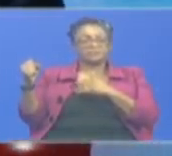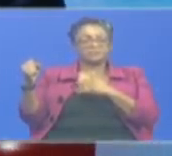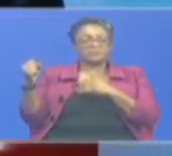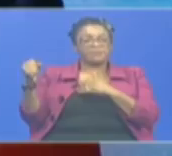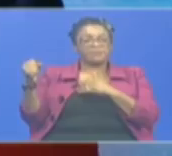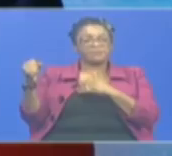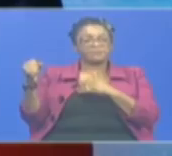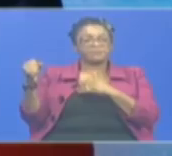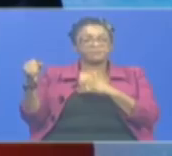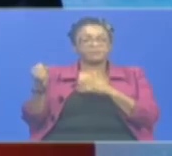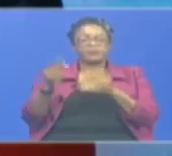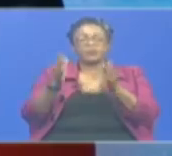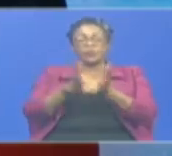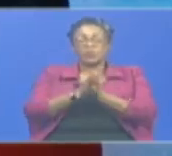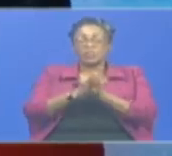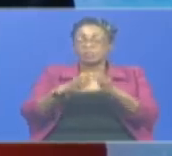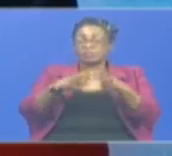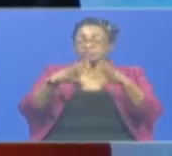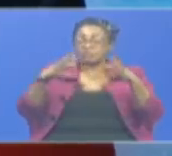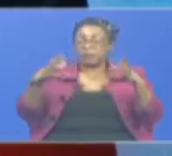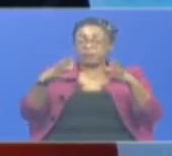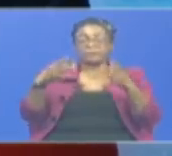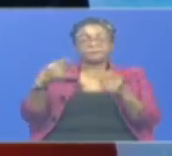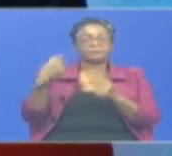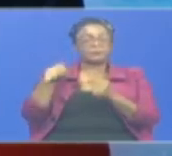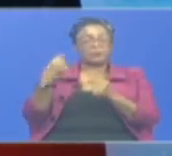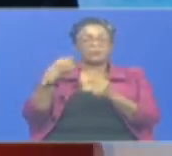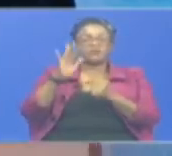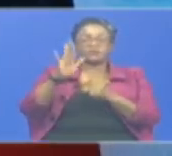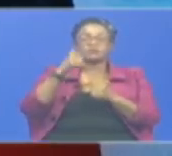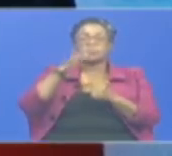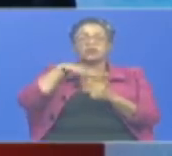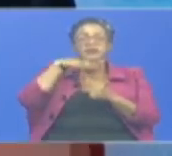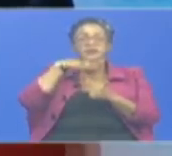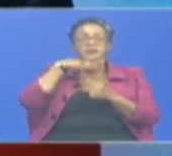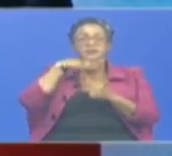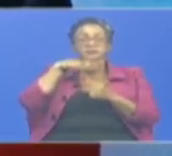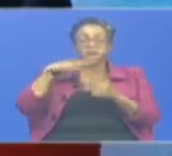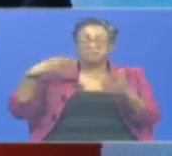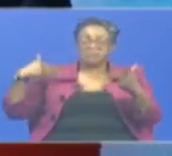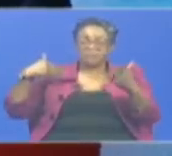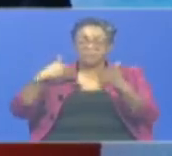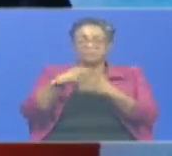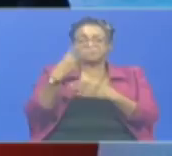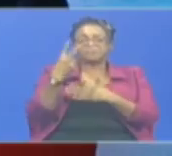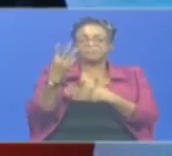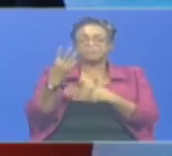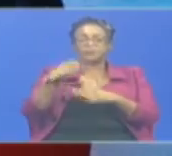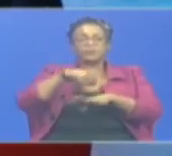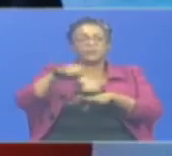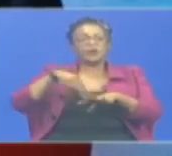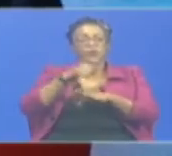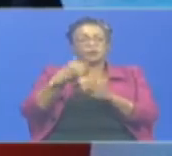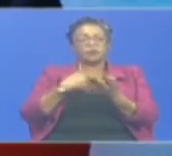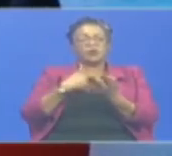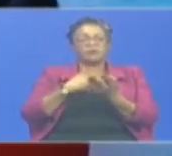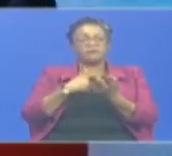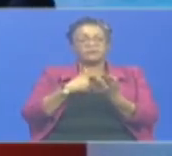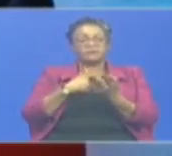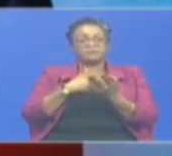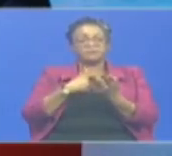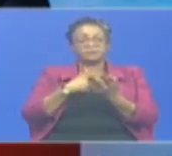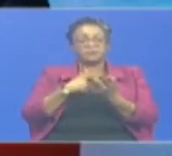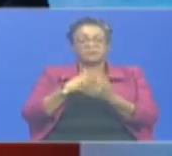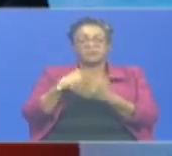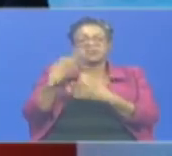Consistent with the growing number of losses we are making over the last 24 hours, we have lost 3